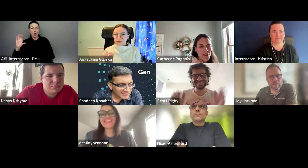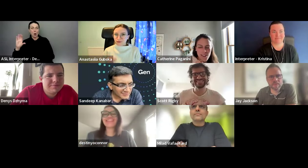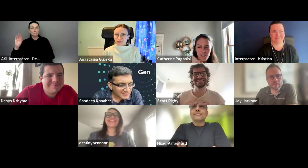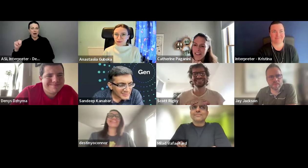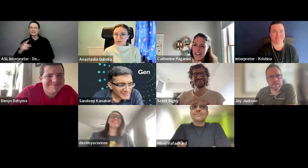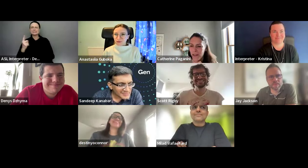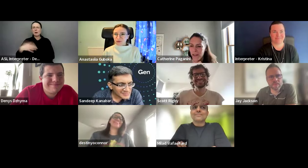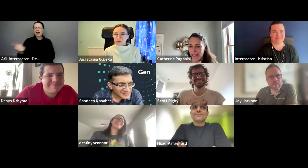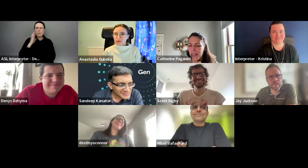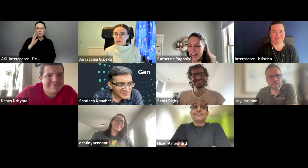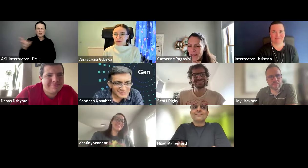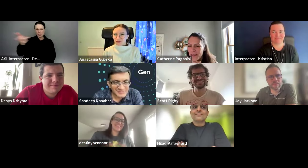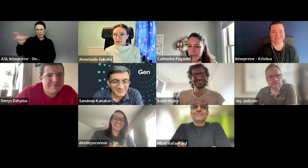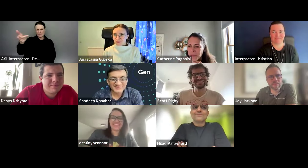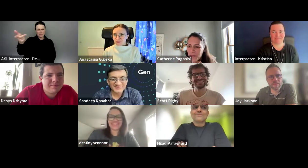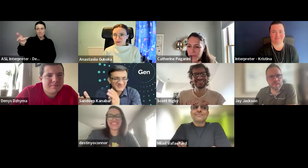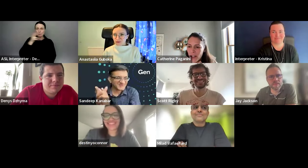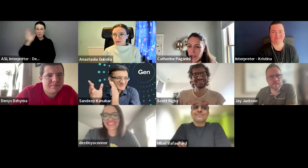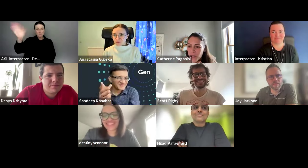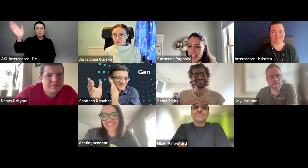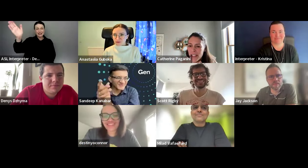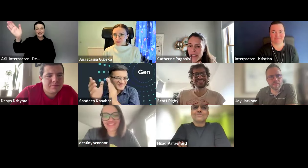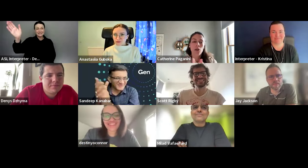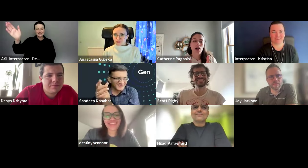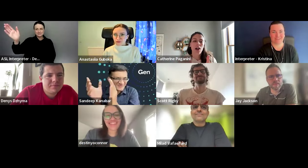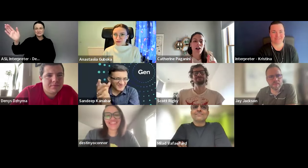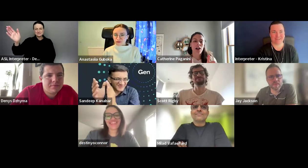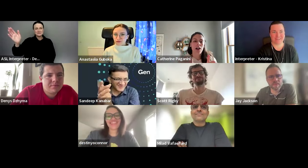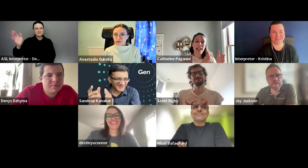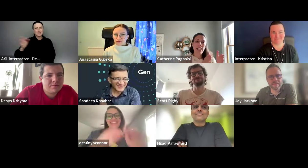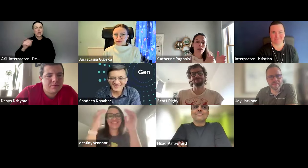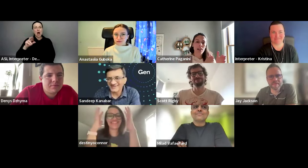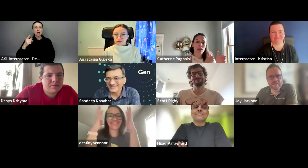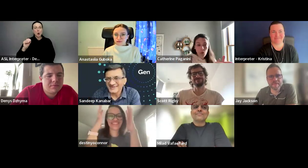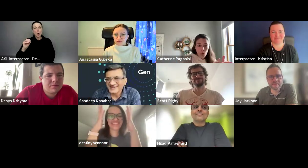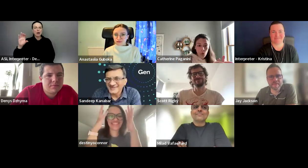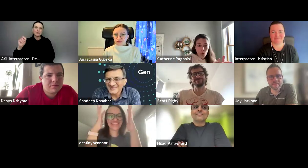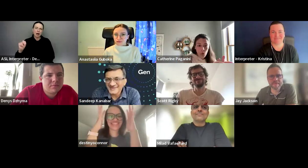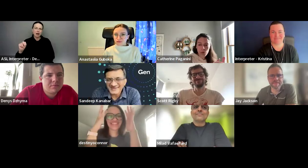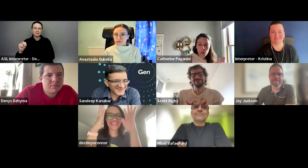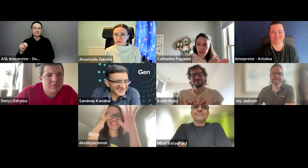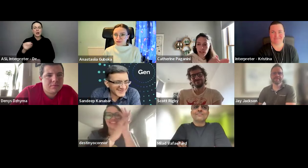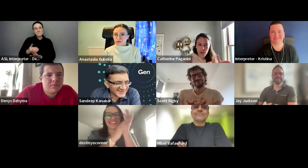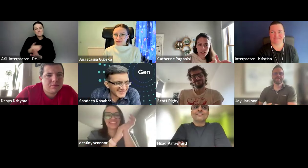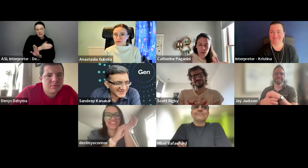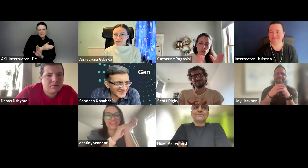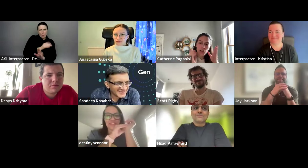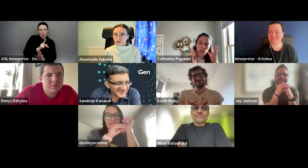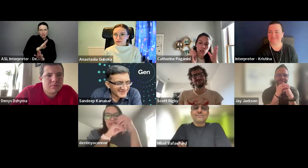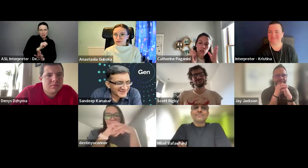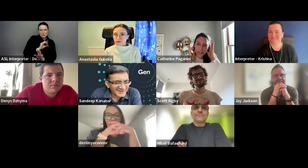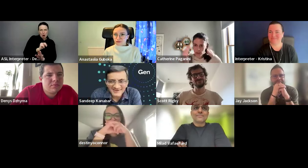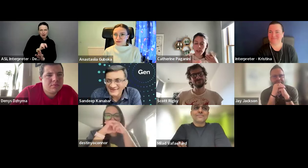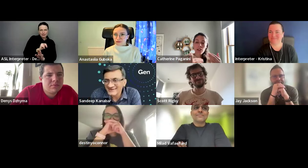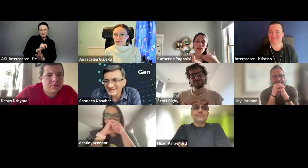else, but like they're going to be, the three of them are going to be presenting. Wow. ArgoCon is the day before KubeCon, right? Like